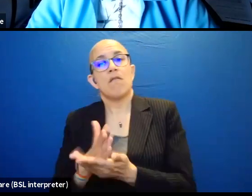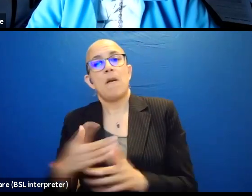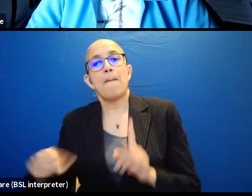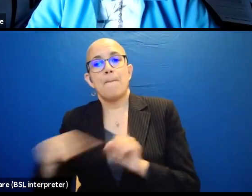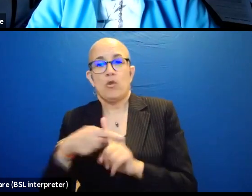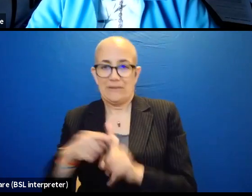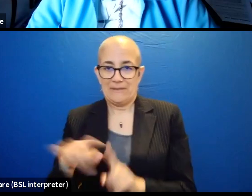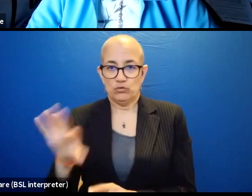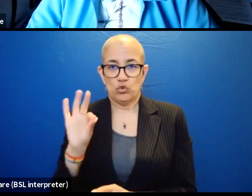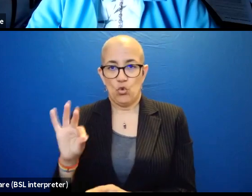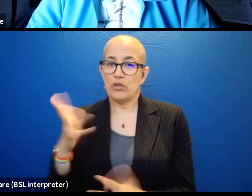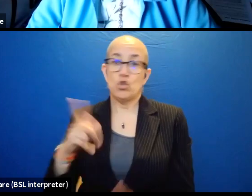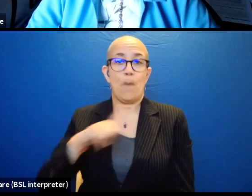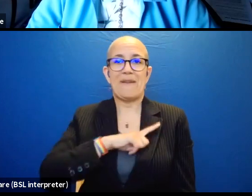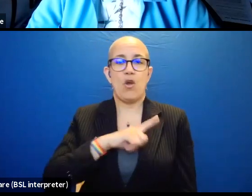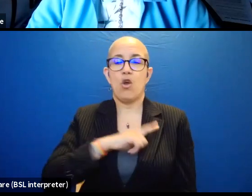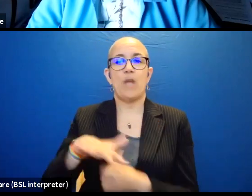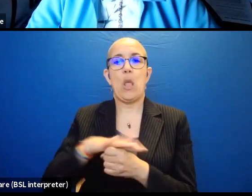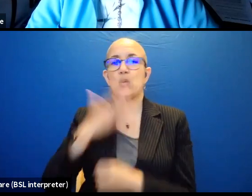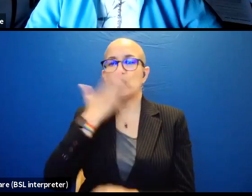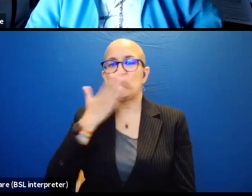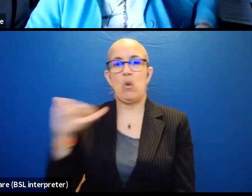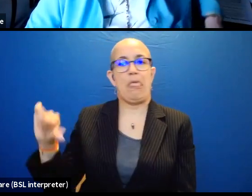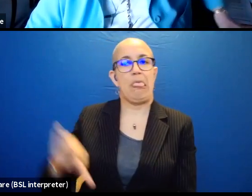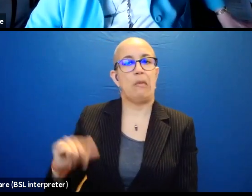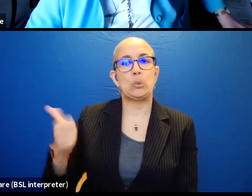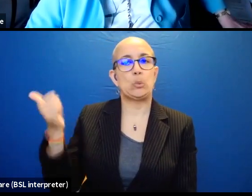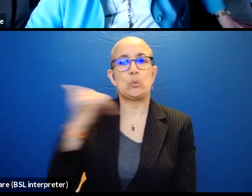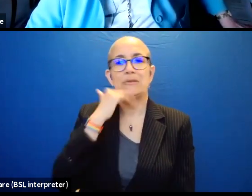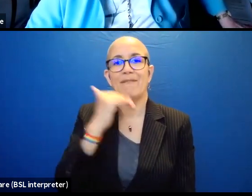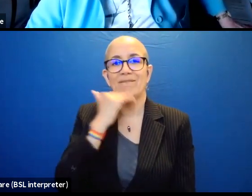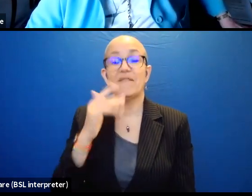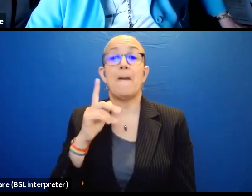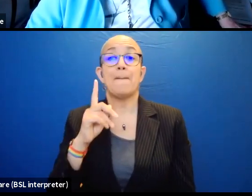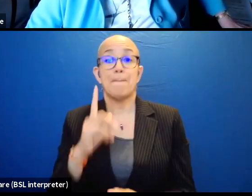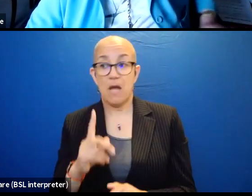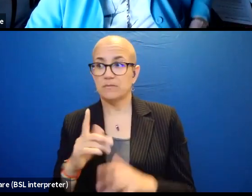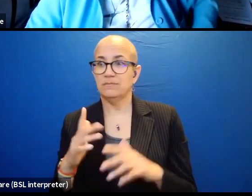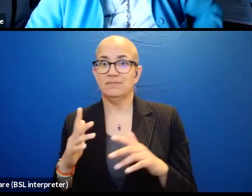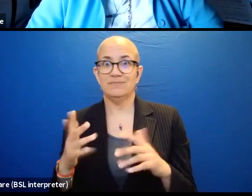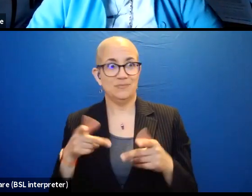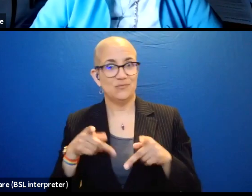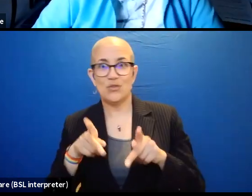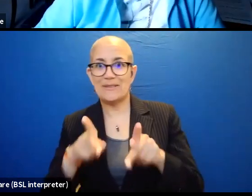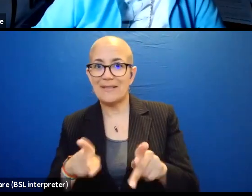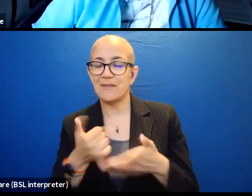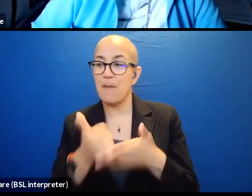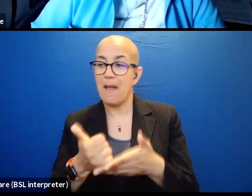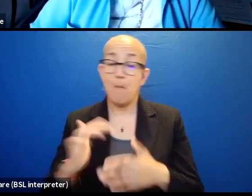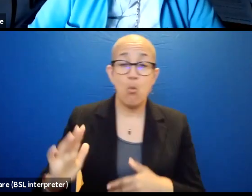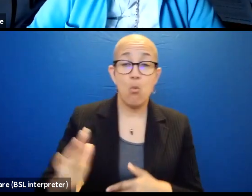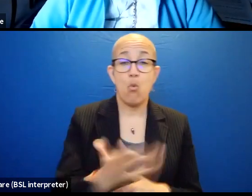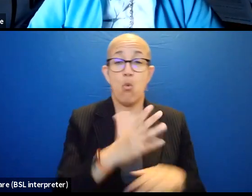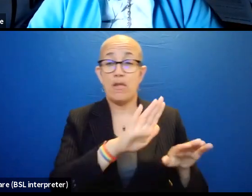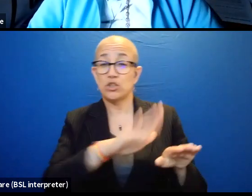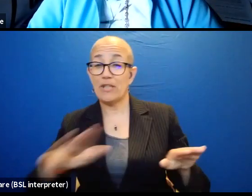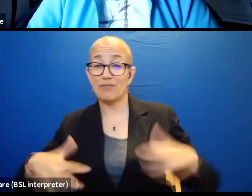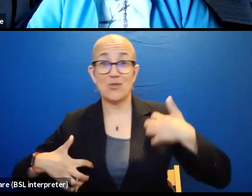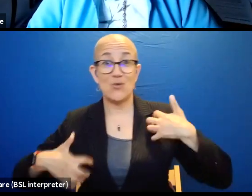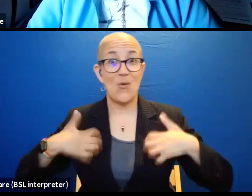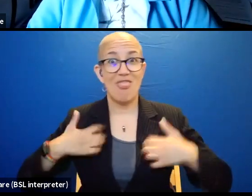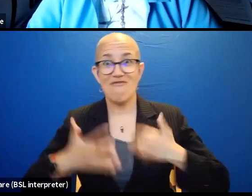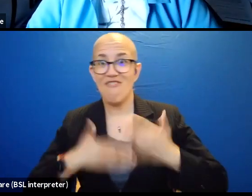not one because the local school isn't good enough, but one where you've got a system that really helps all children to thrive, I think that's the first step. But